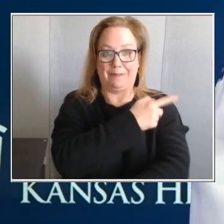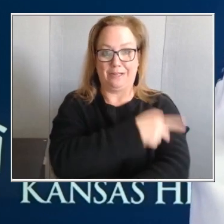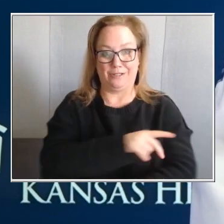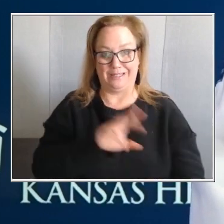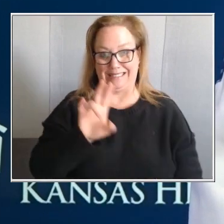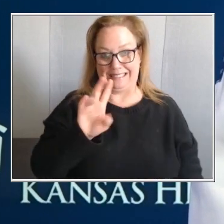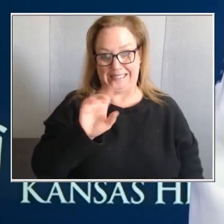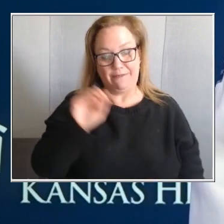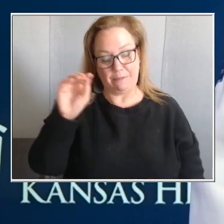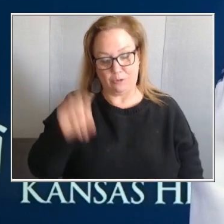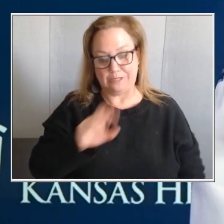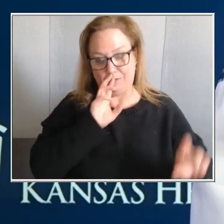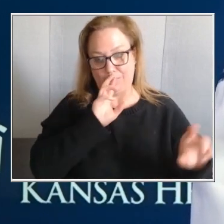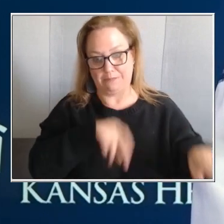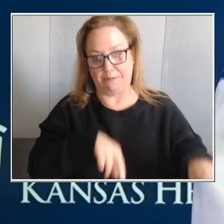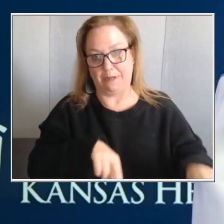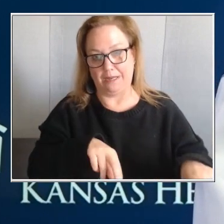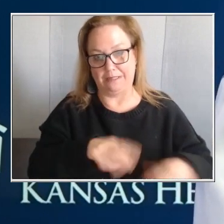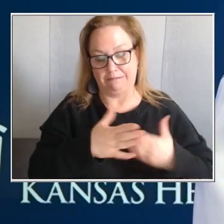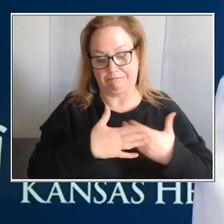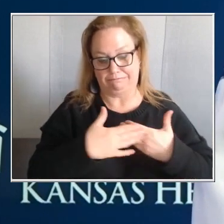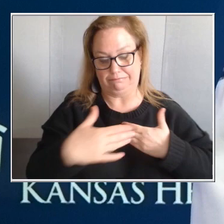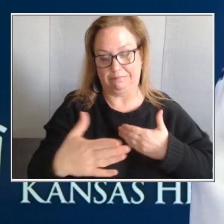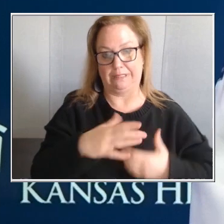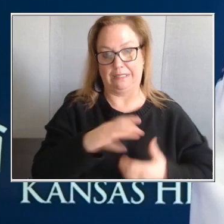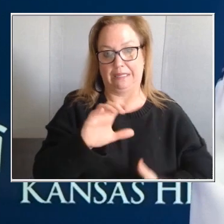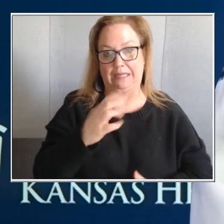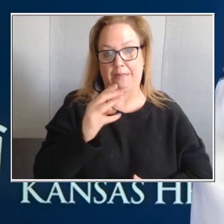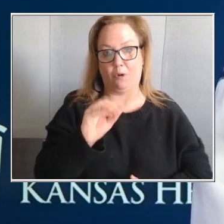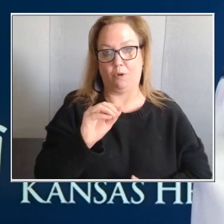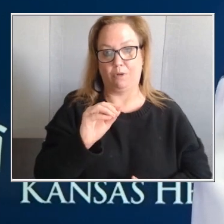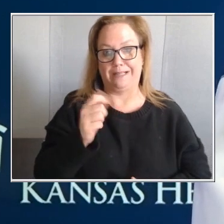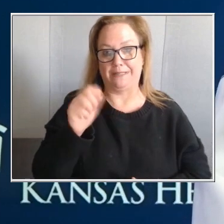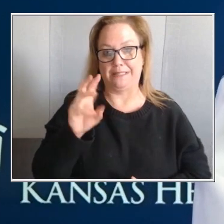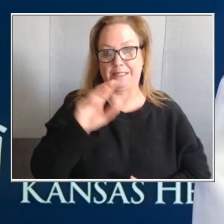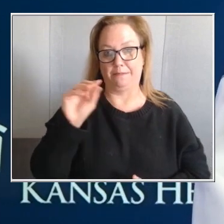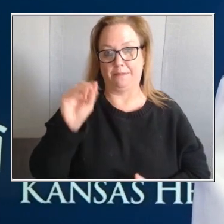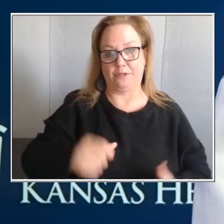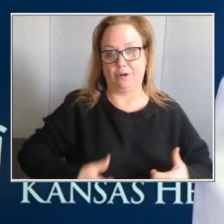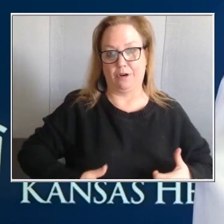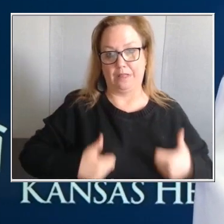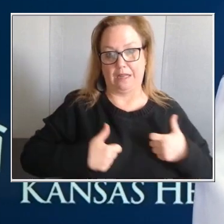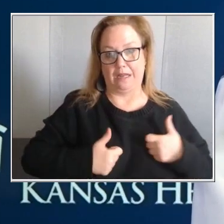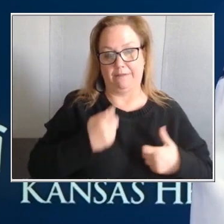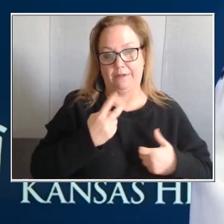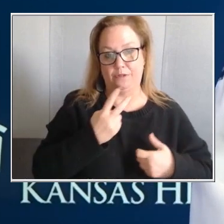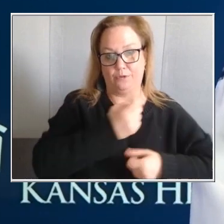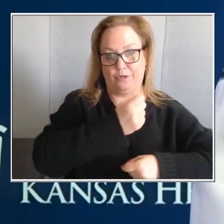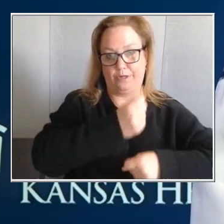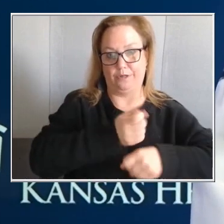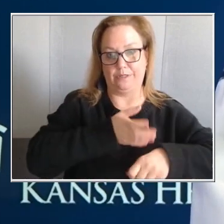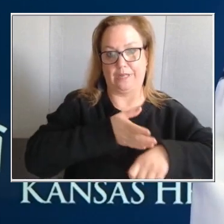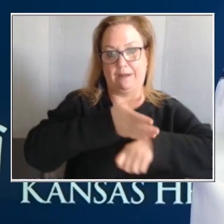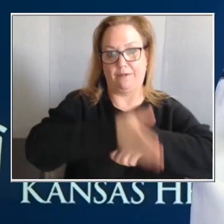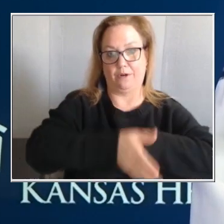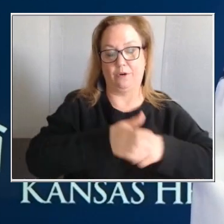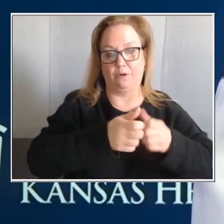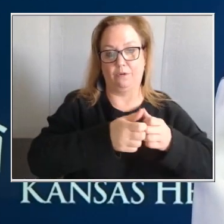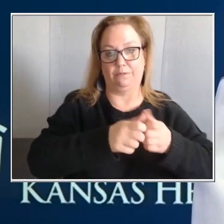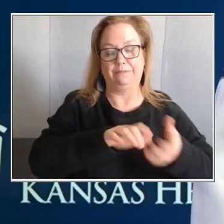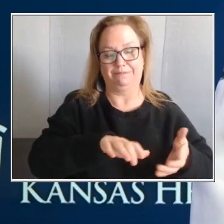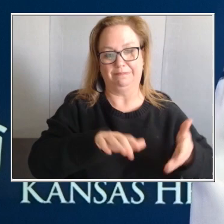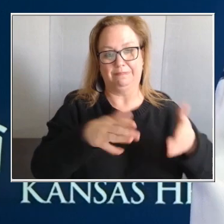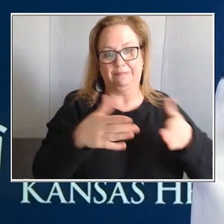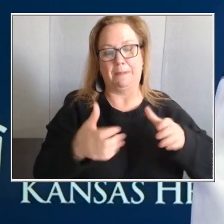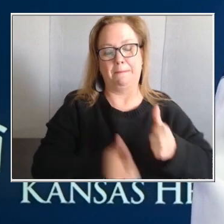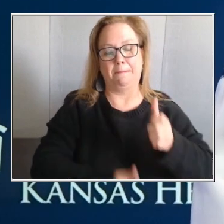7% will respond to subsequent chemotherapy. Only about 16% of those patients are alive at 2 years afterwards. We lose the overwhelming majority of patients